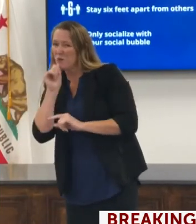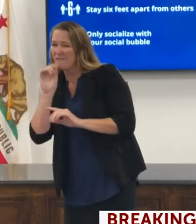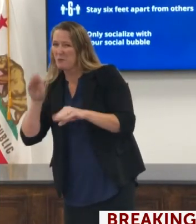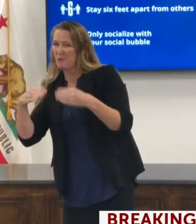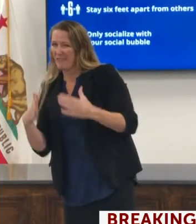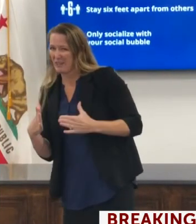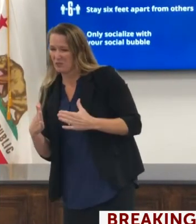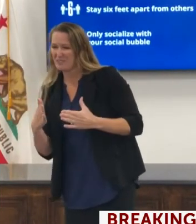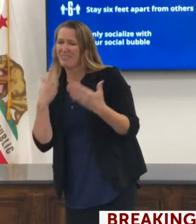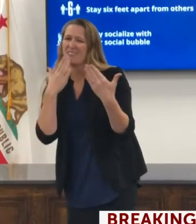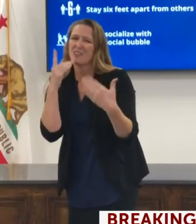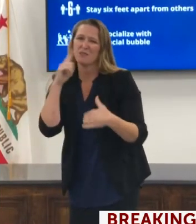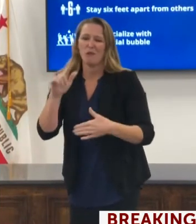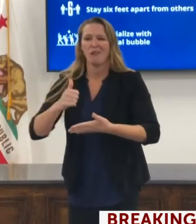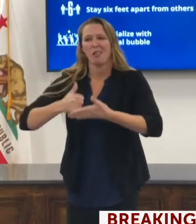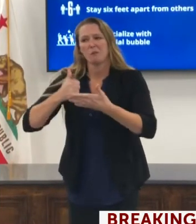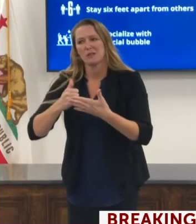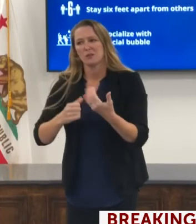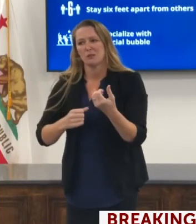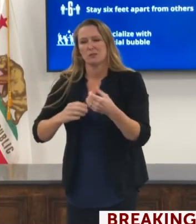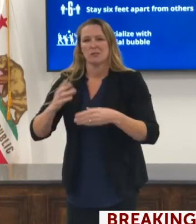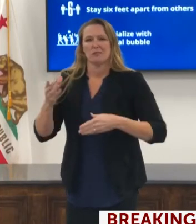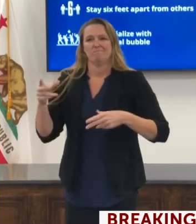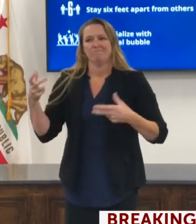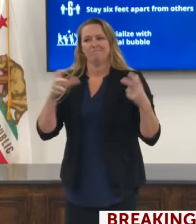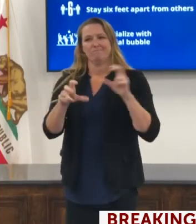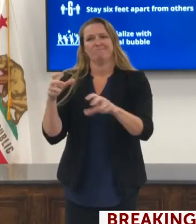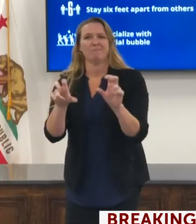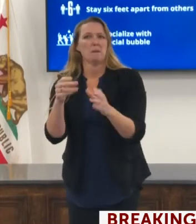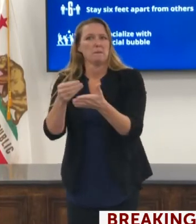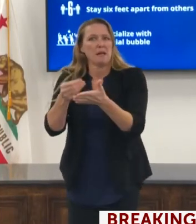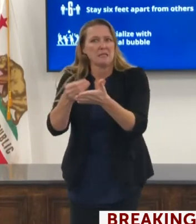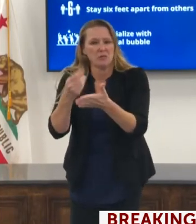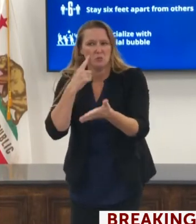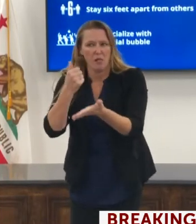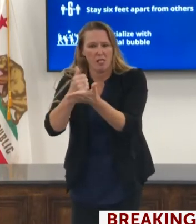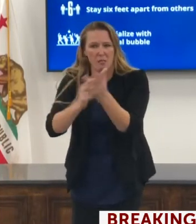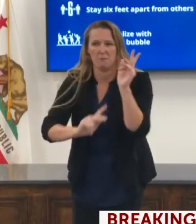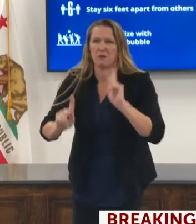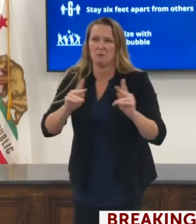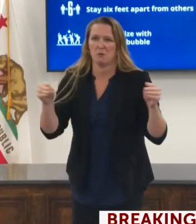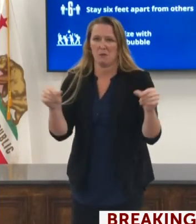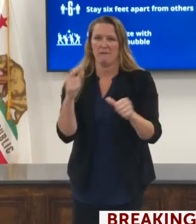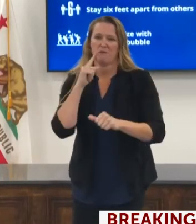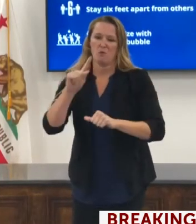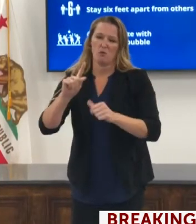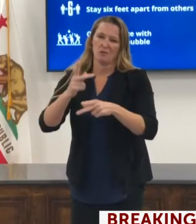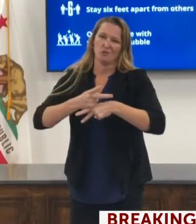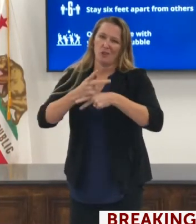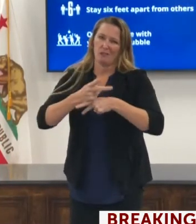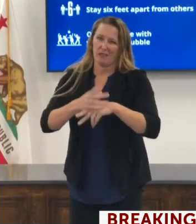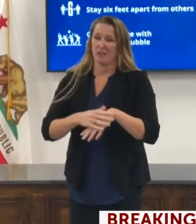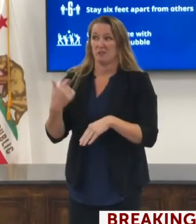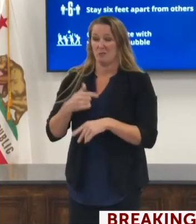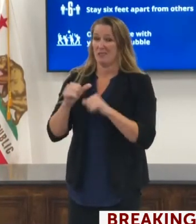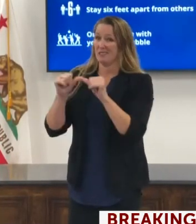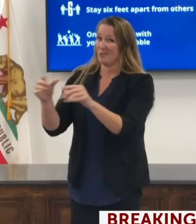child care costs during the pandemic. We continue to accept donations on the county office website for COVID